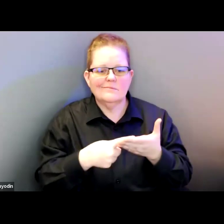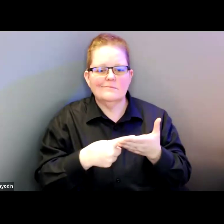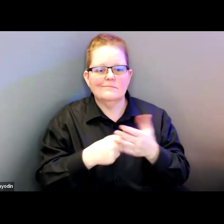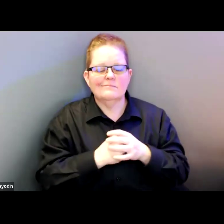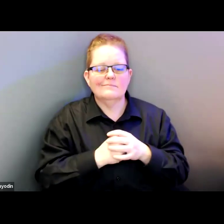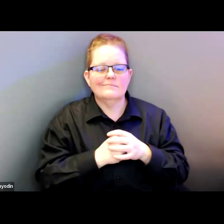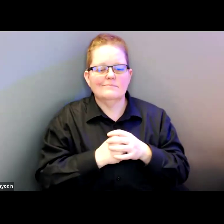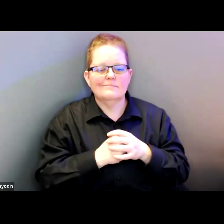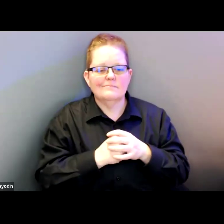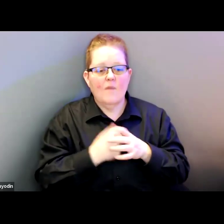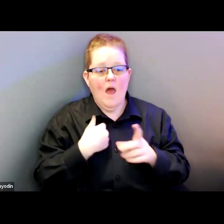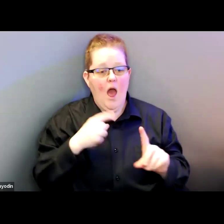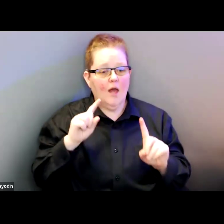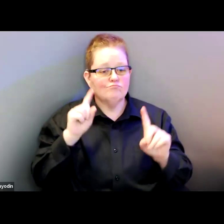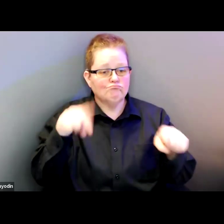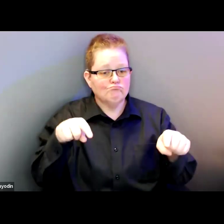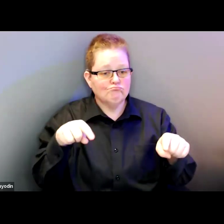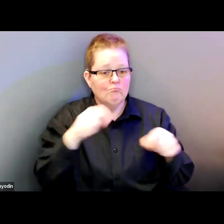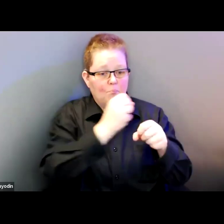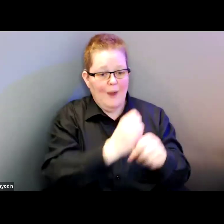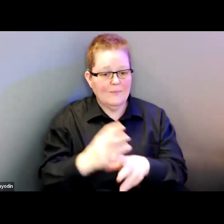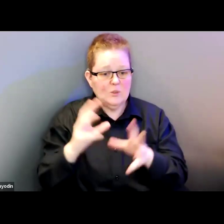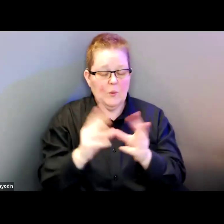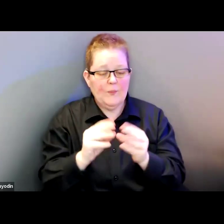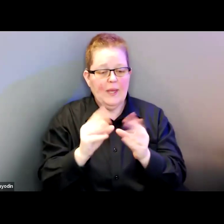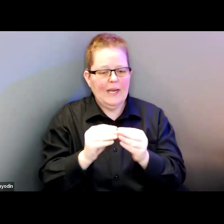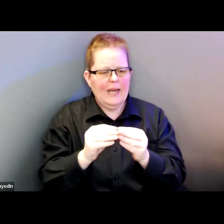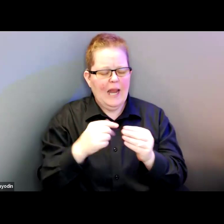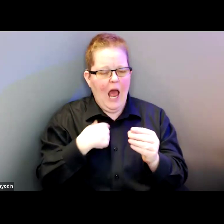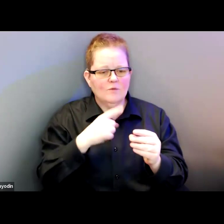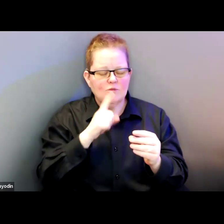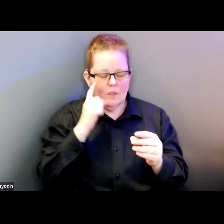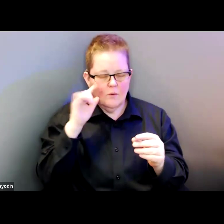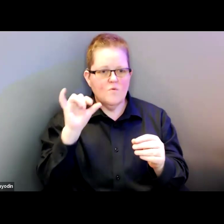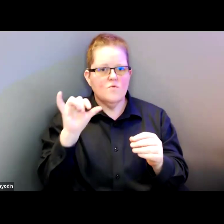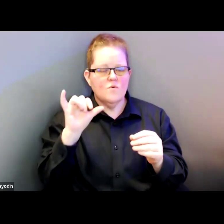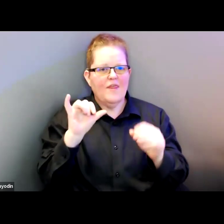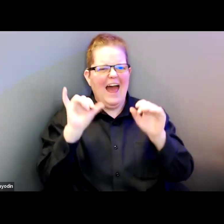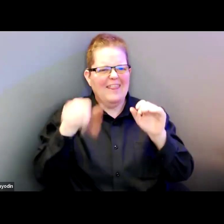know, I attended the preparatory meeting, and I was particularly struck by the quadrants approach. I think